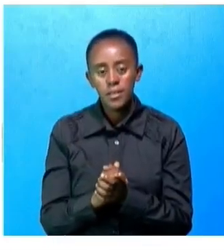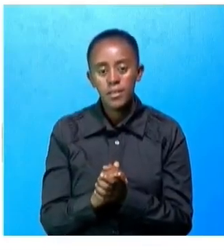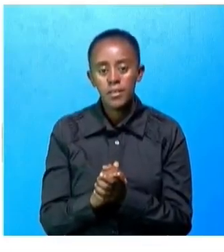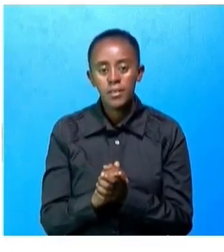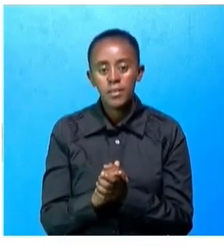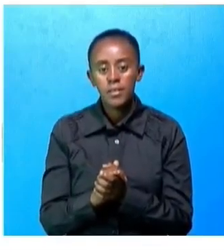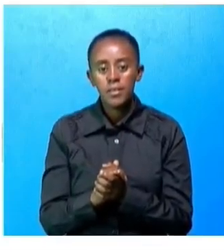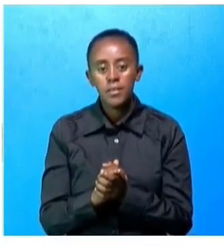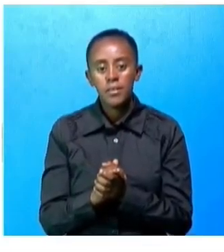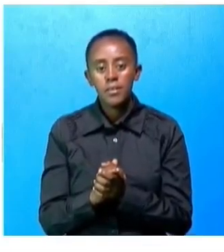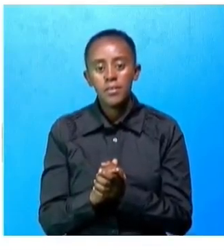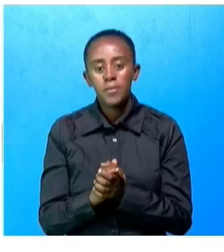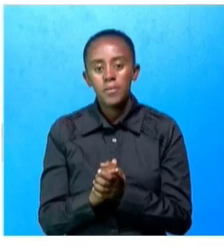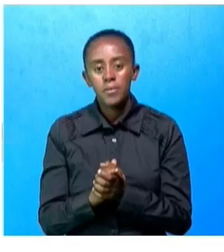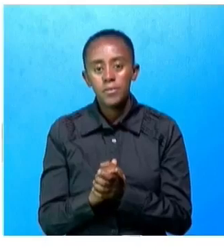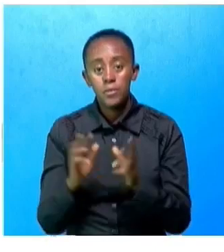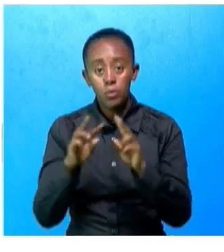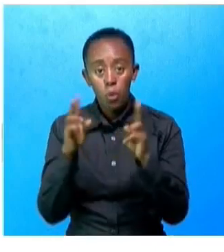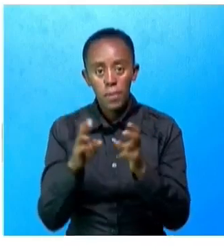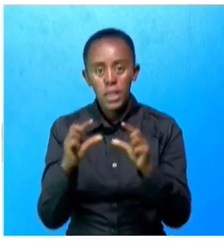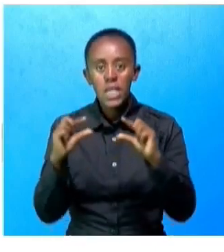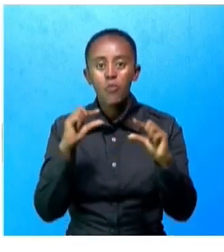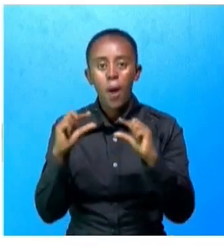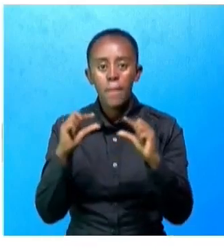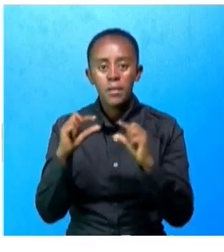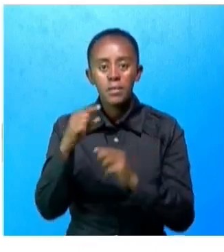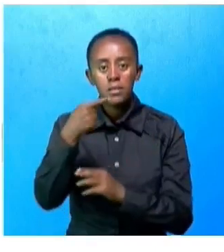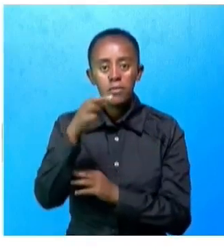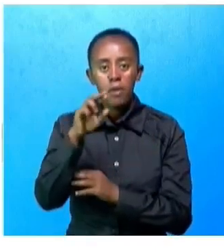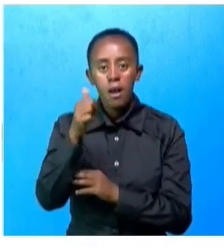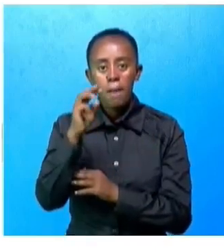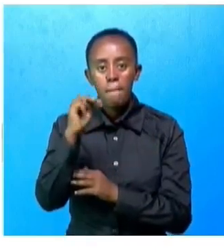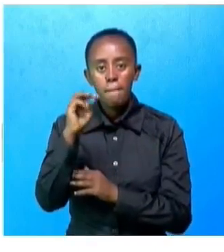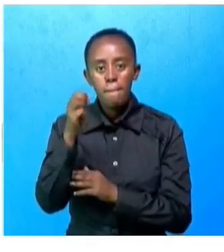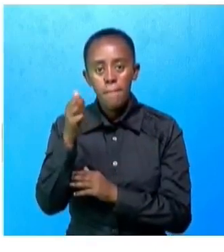The lesson part is that is grammar.